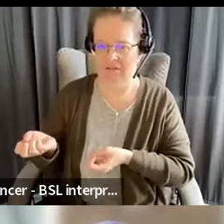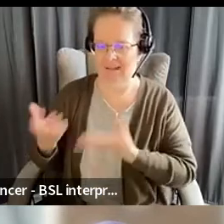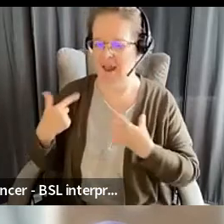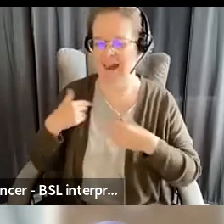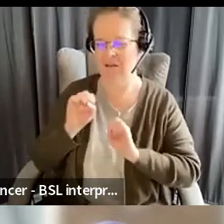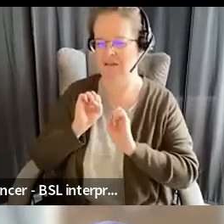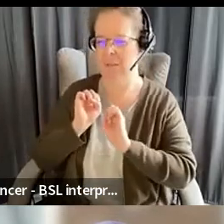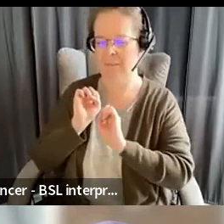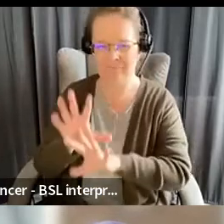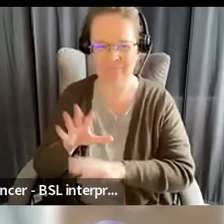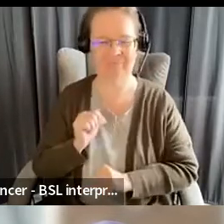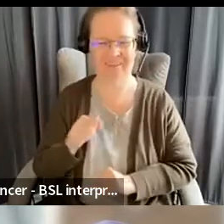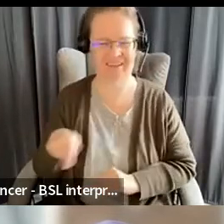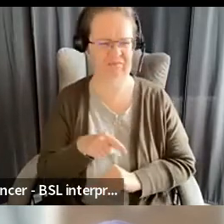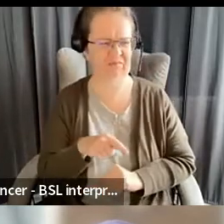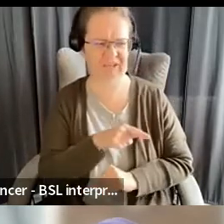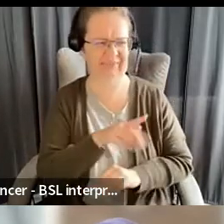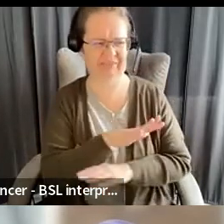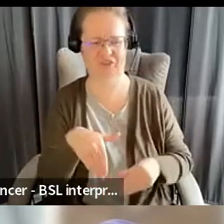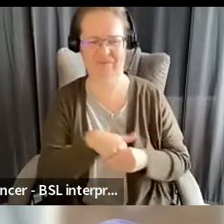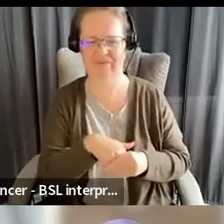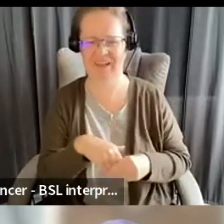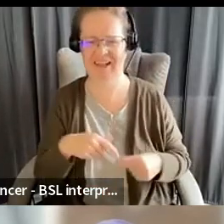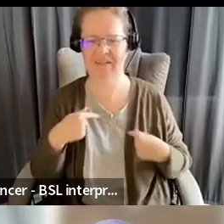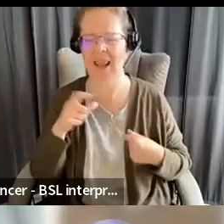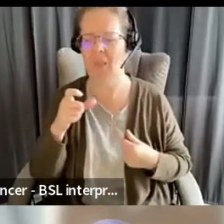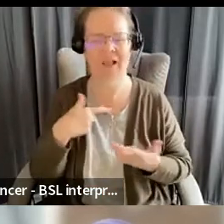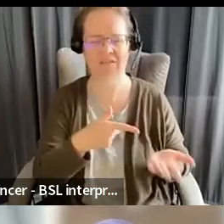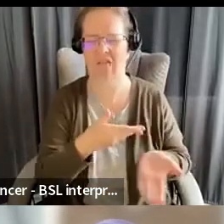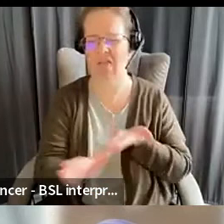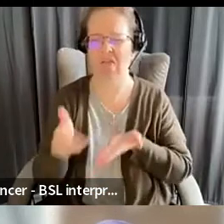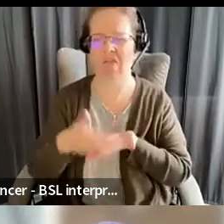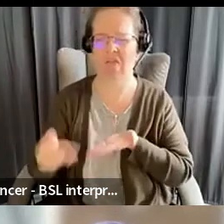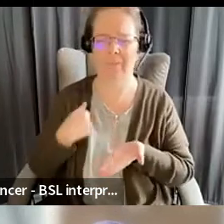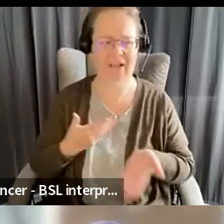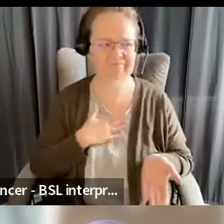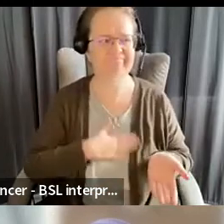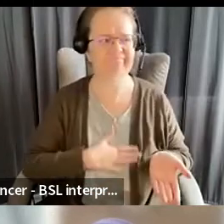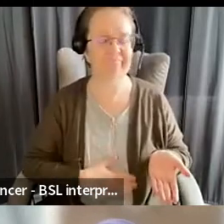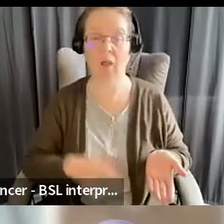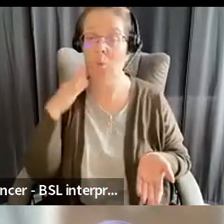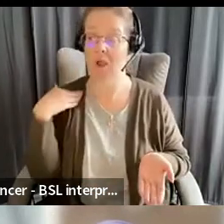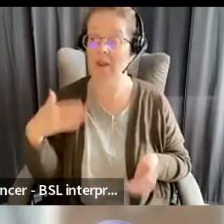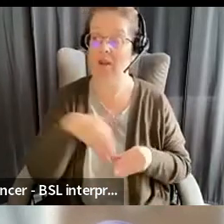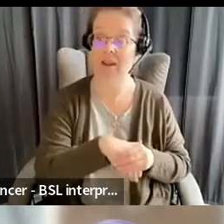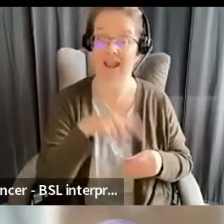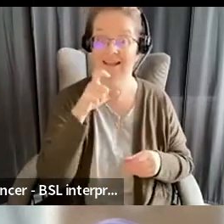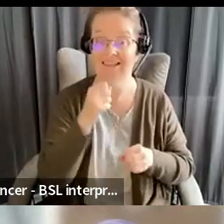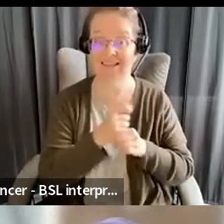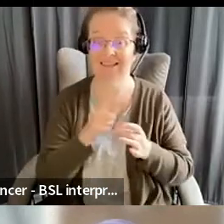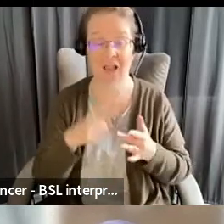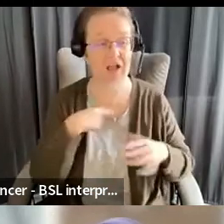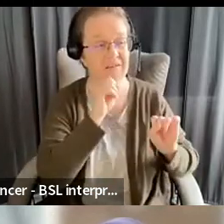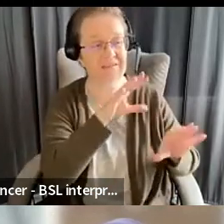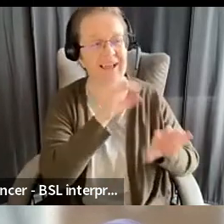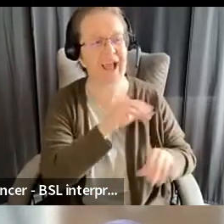doesn't fit. That's a bit strange. Okay, no," and it would be disregarded. Whereas in CGI, when I sort of request these things that might be a little